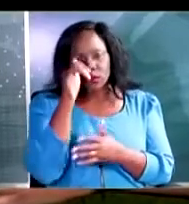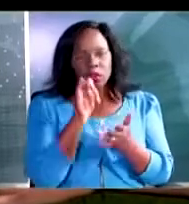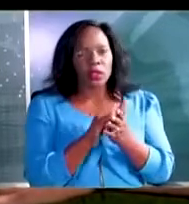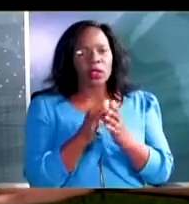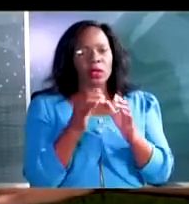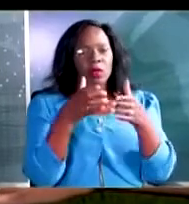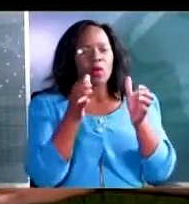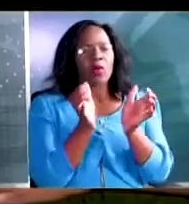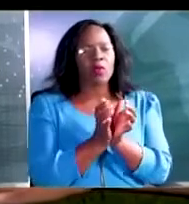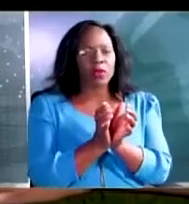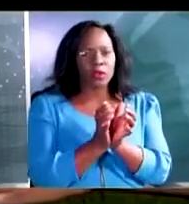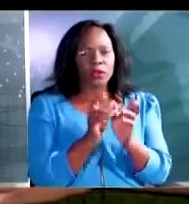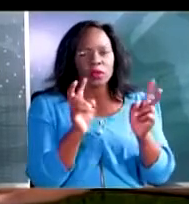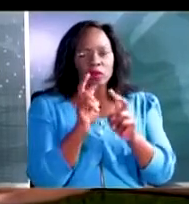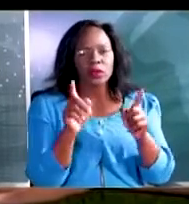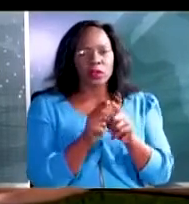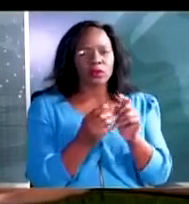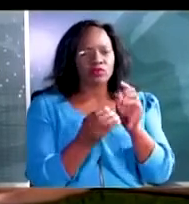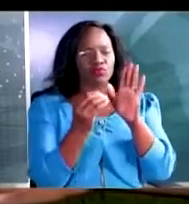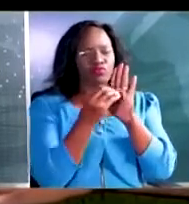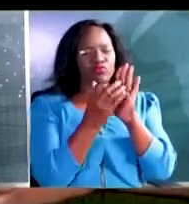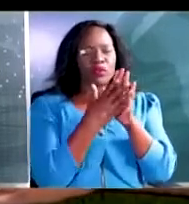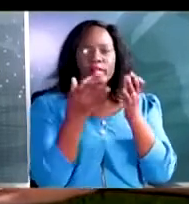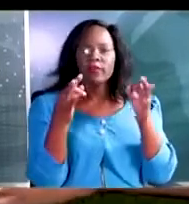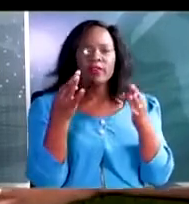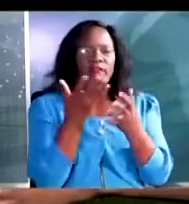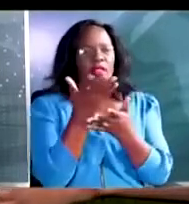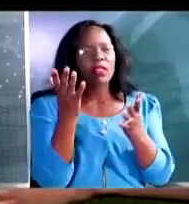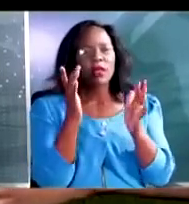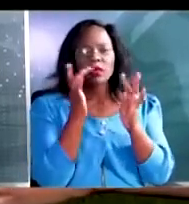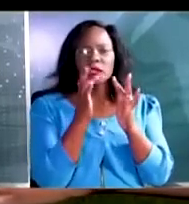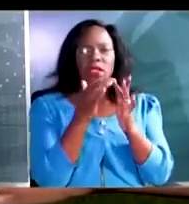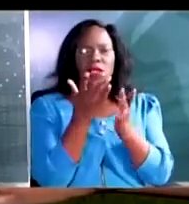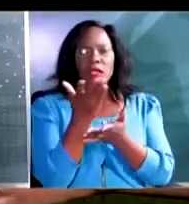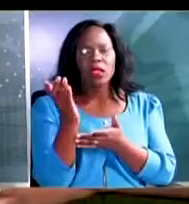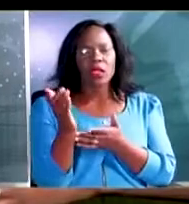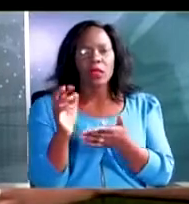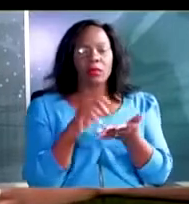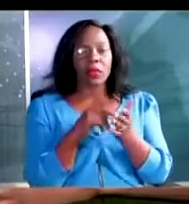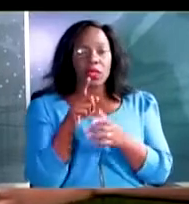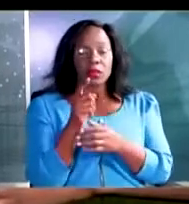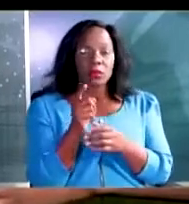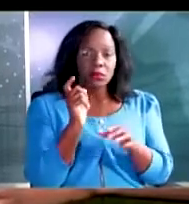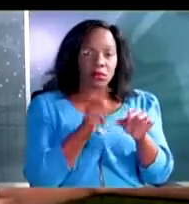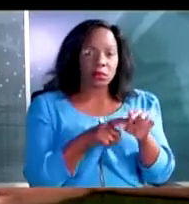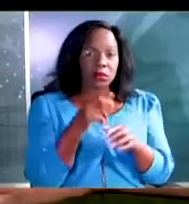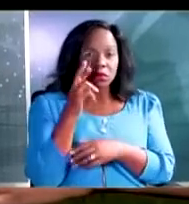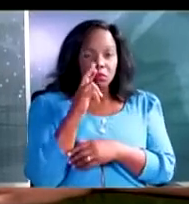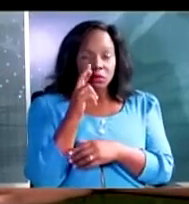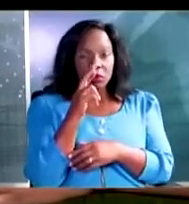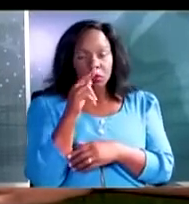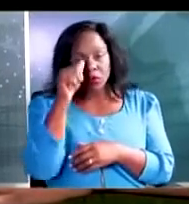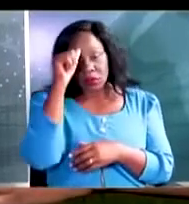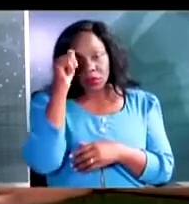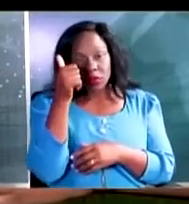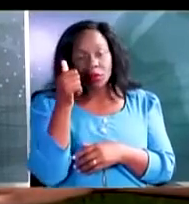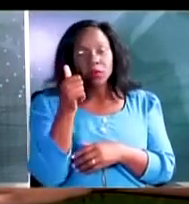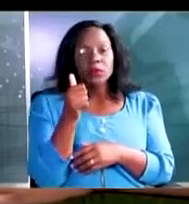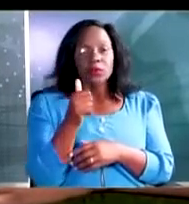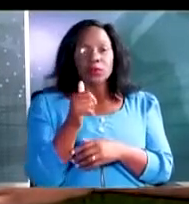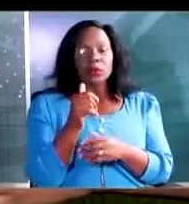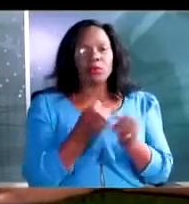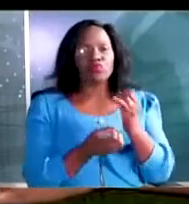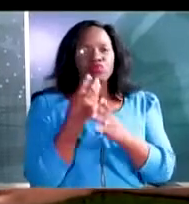community sourced and published and freely available on the internet. So getting into threat intelligence and producing some sort of